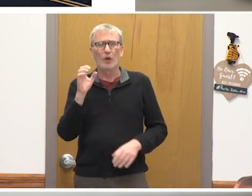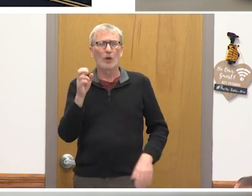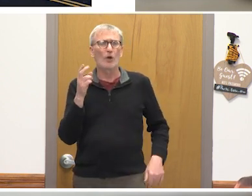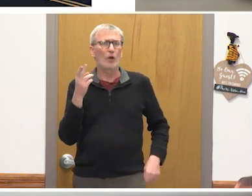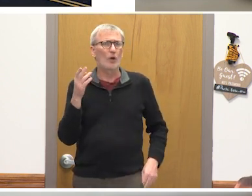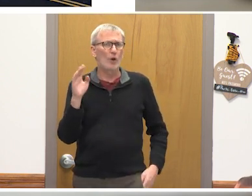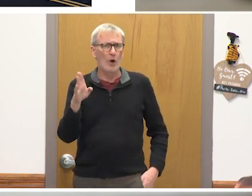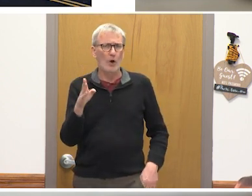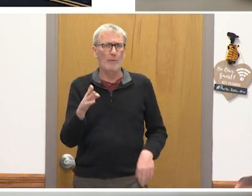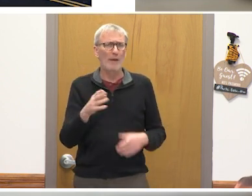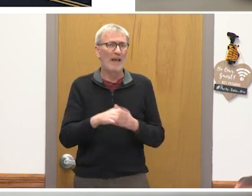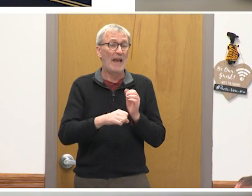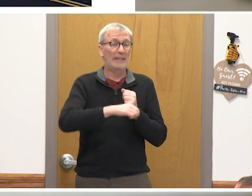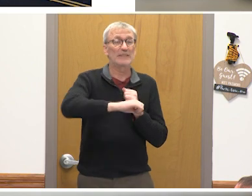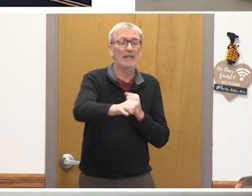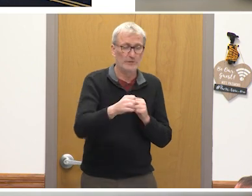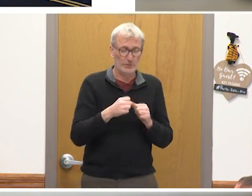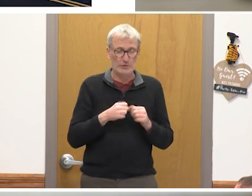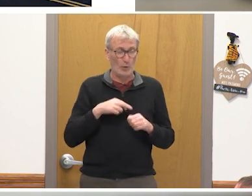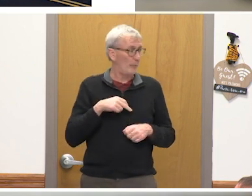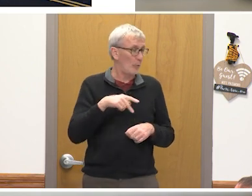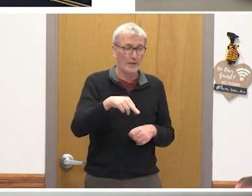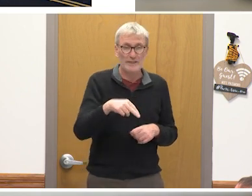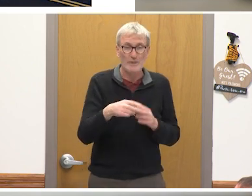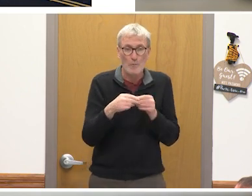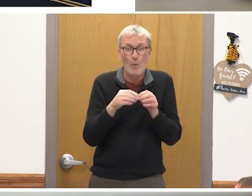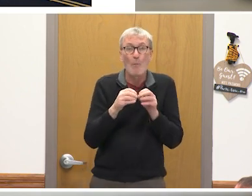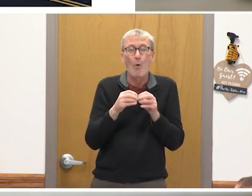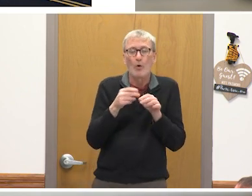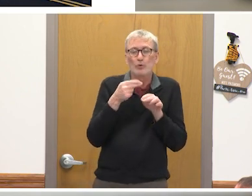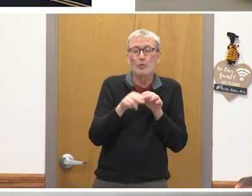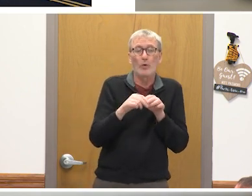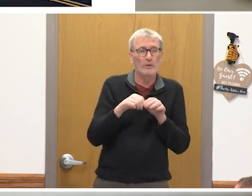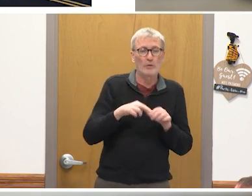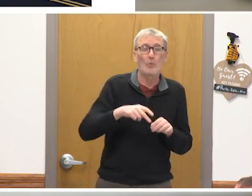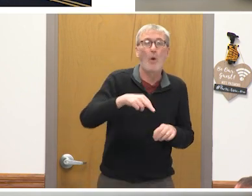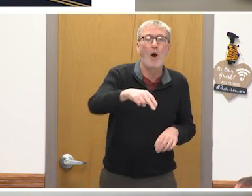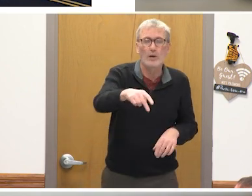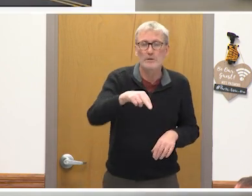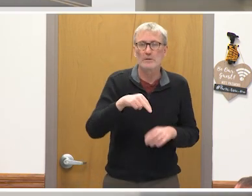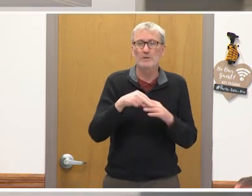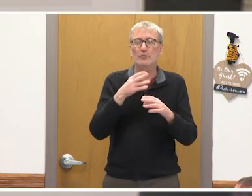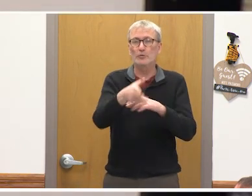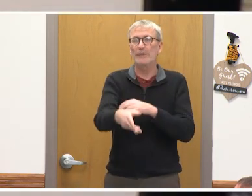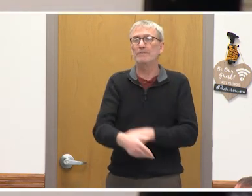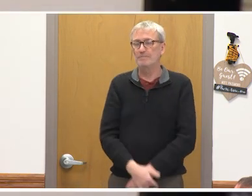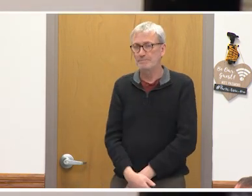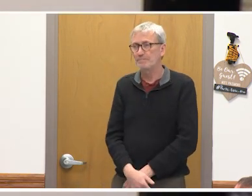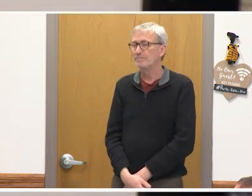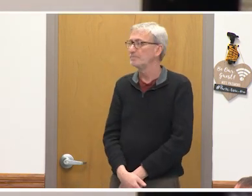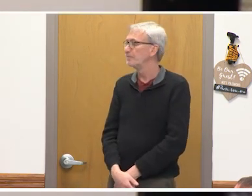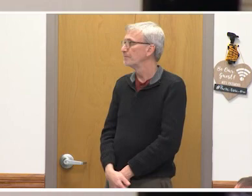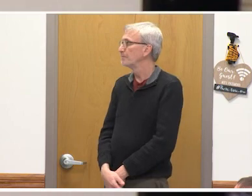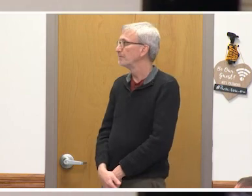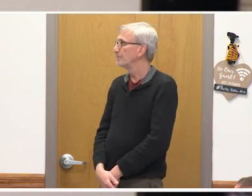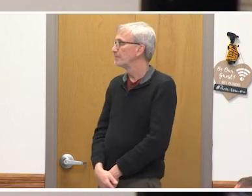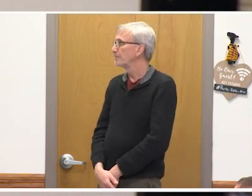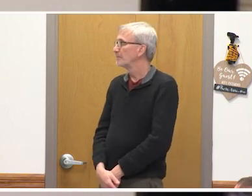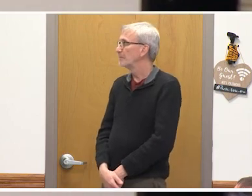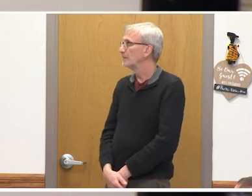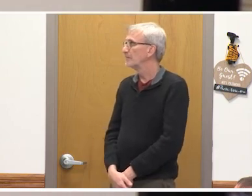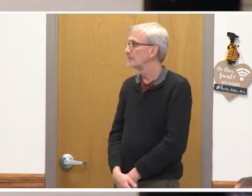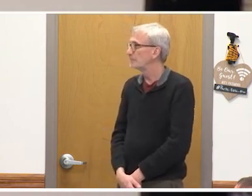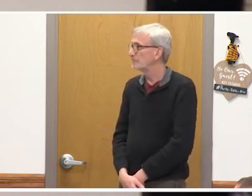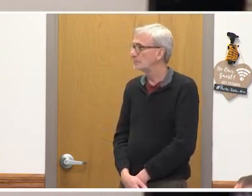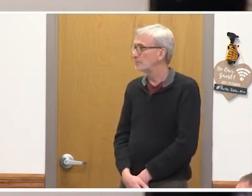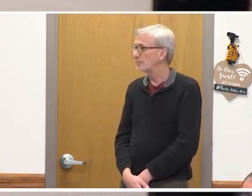to shorten that pedestrian crossing and open up those sight lines as well. So now I will go back